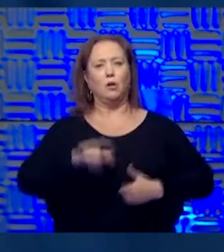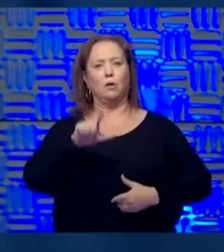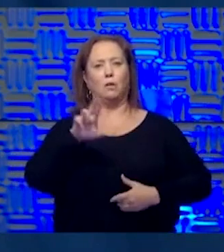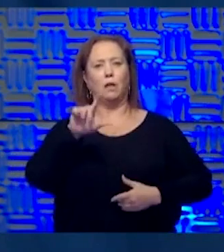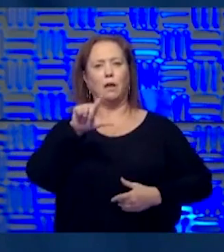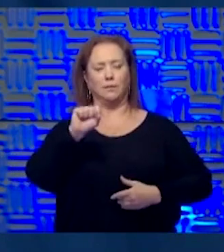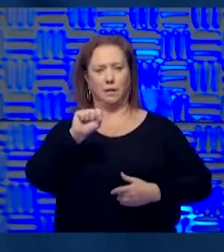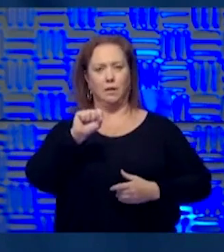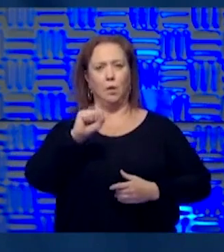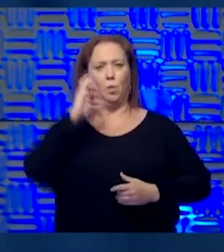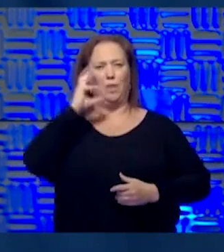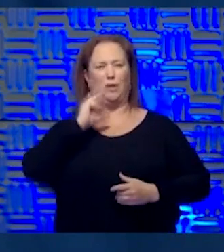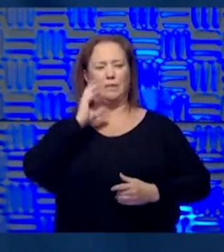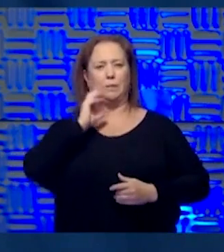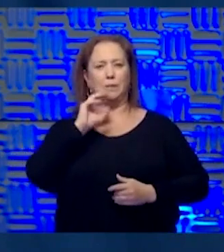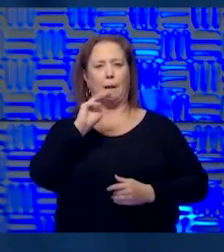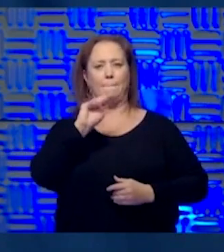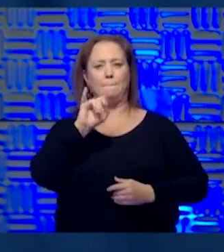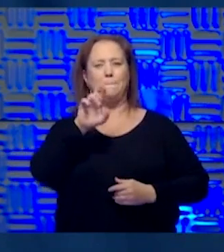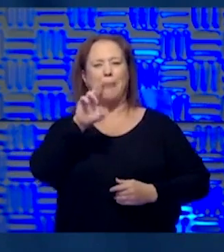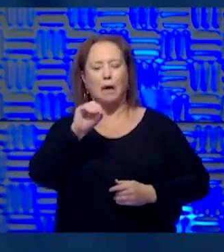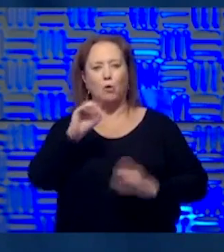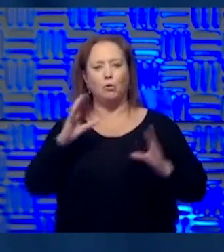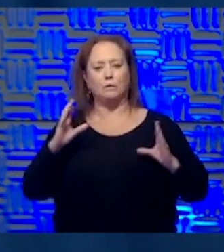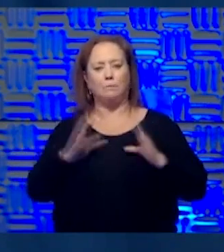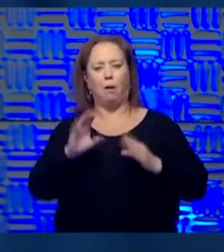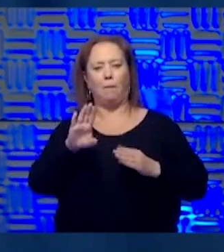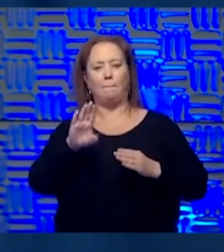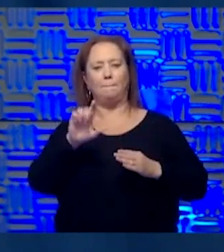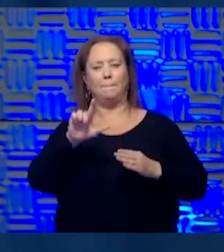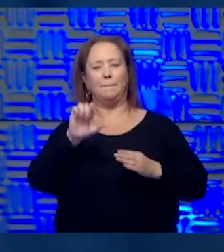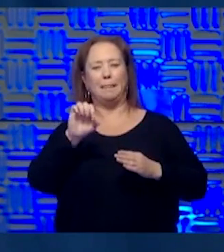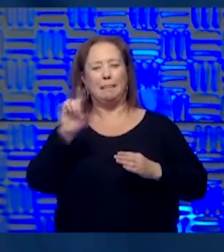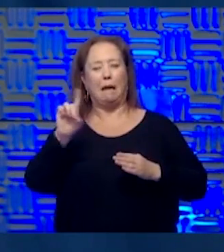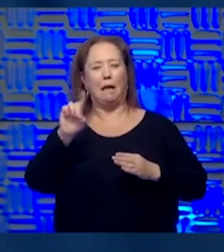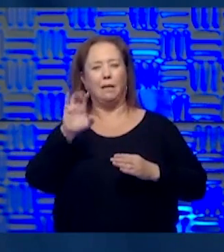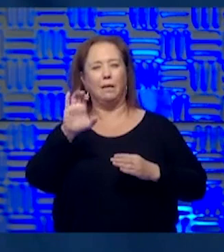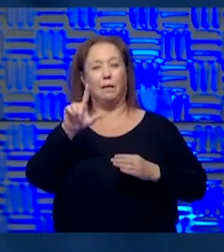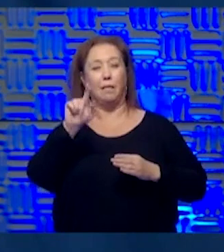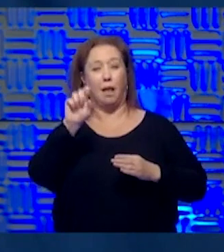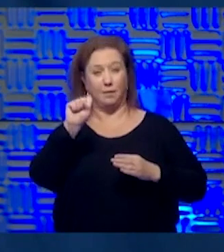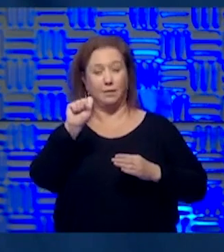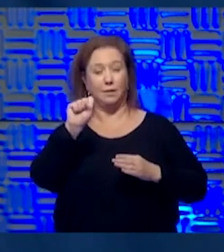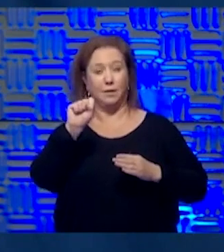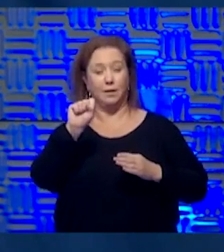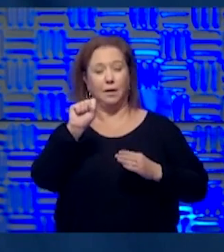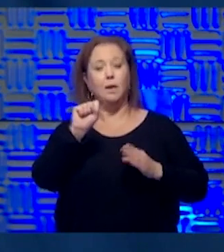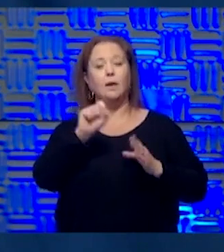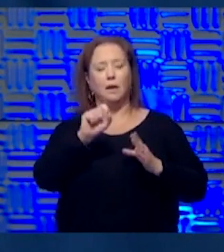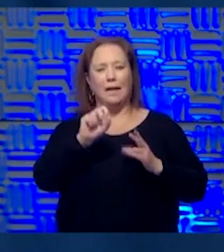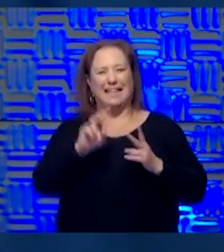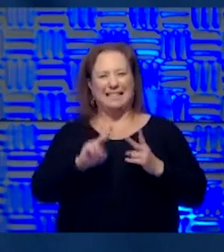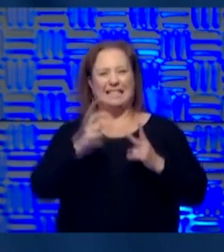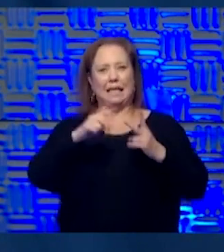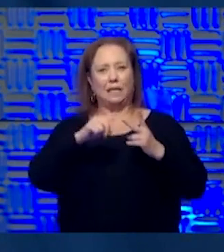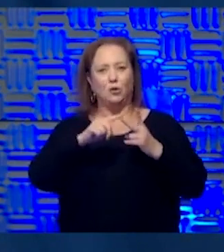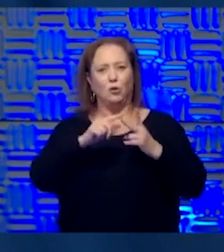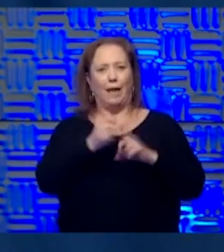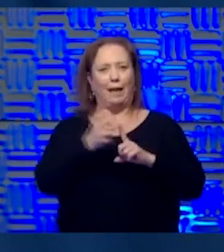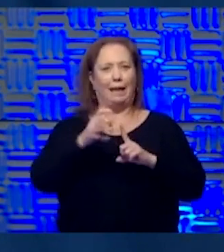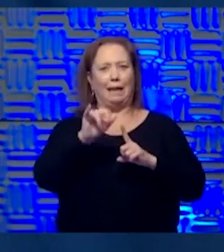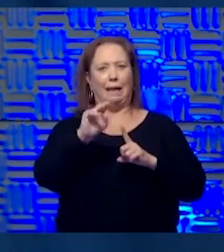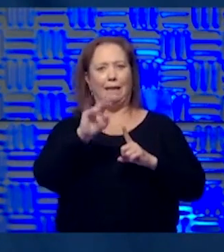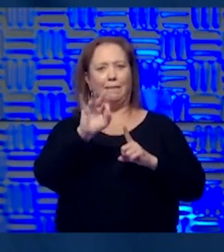are having these microthrombi, or these small blood clots, alongside the known inflammation that's taking